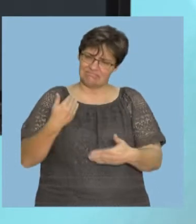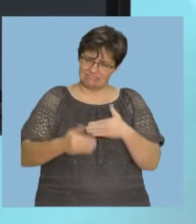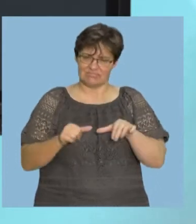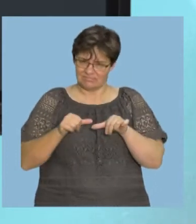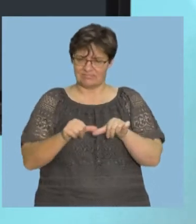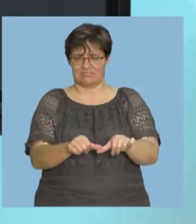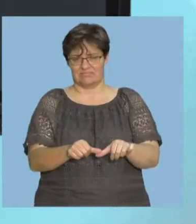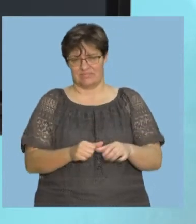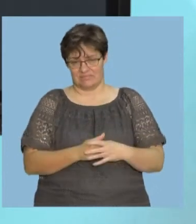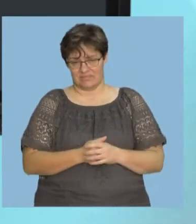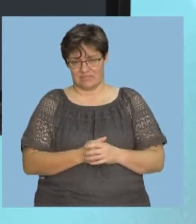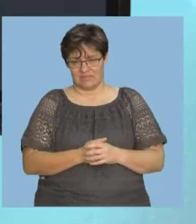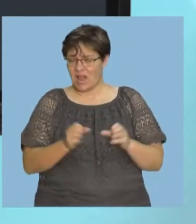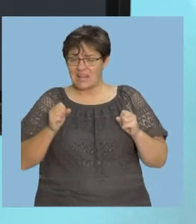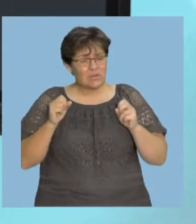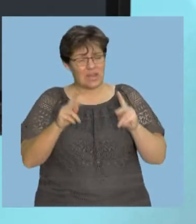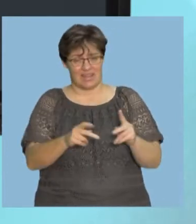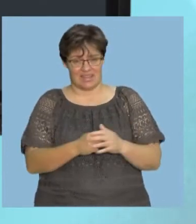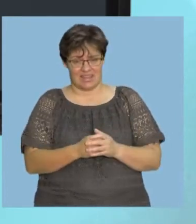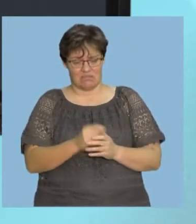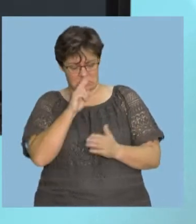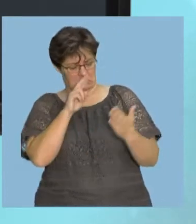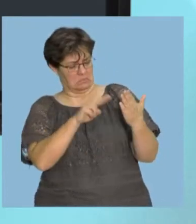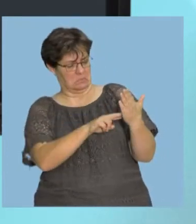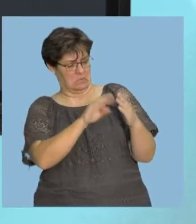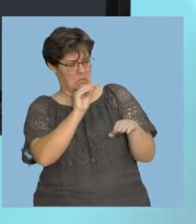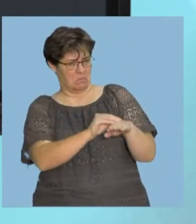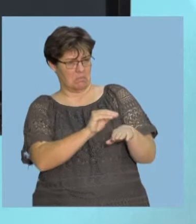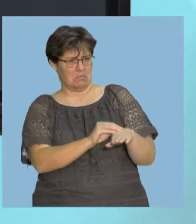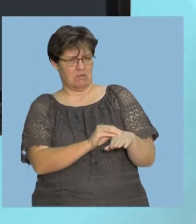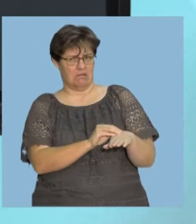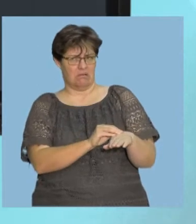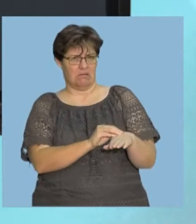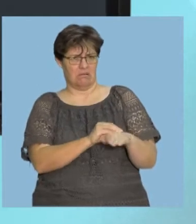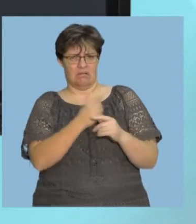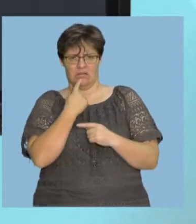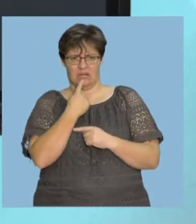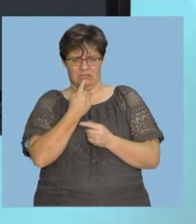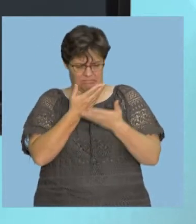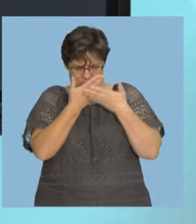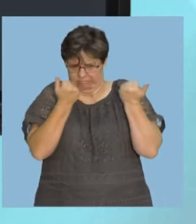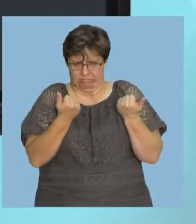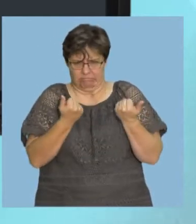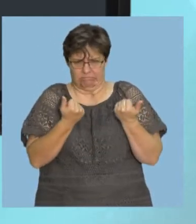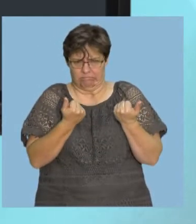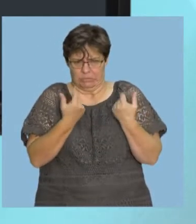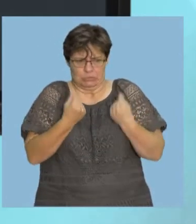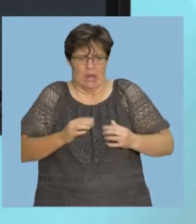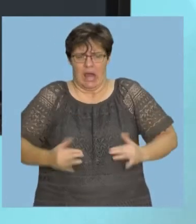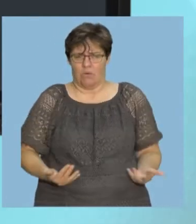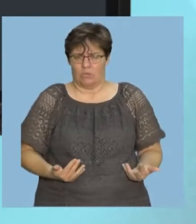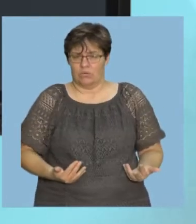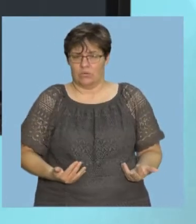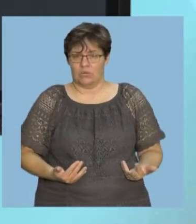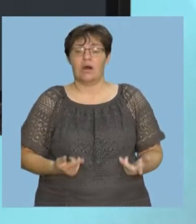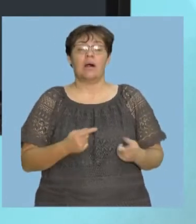and put effort. It's okay when I look at a problem and I say, I have no idea. What is important